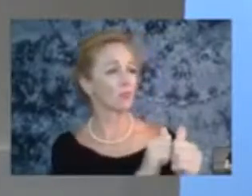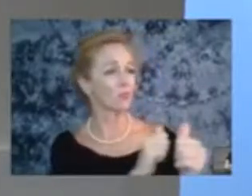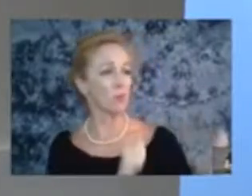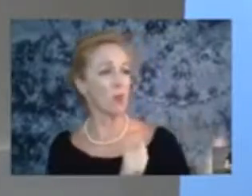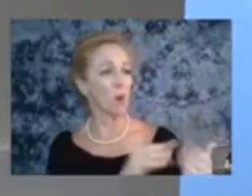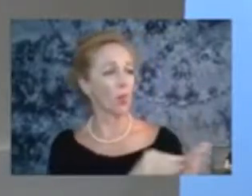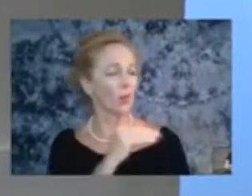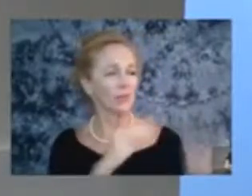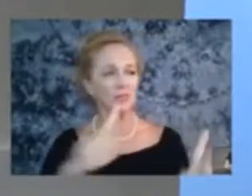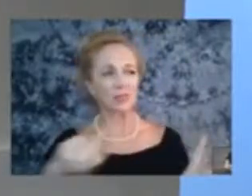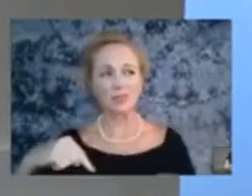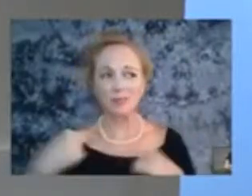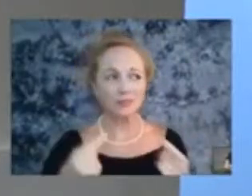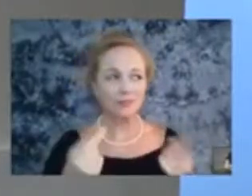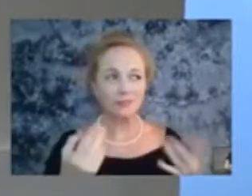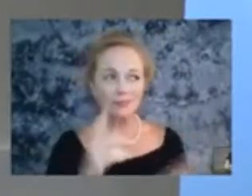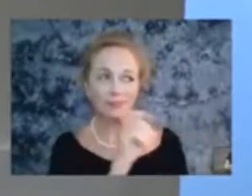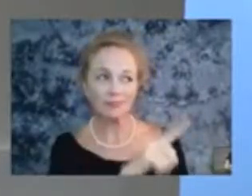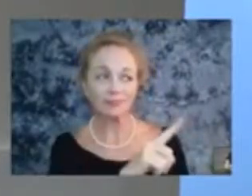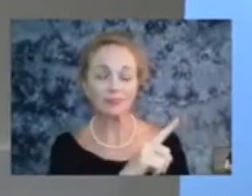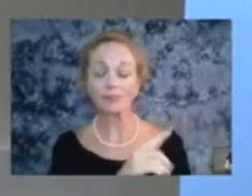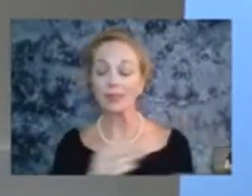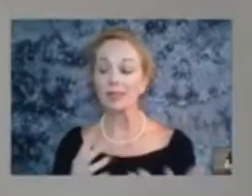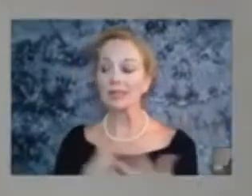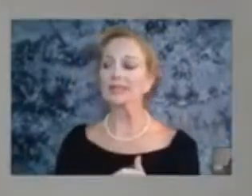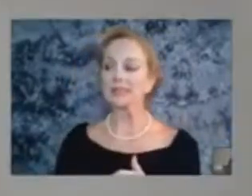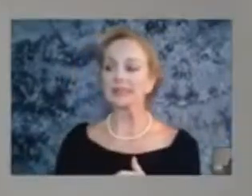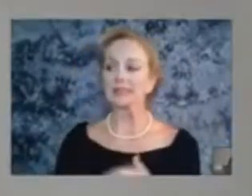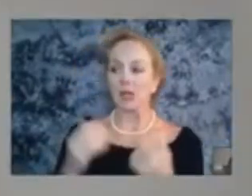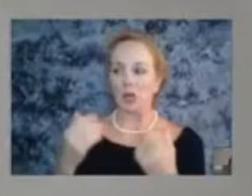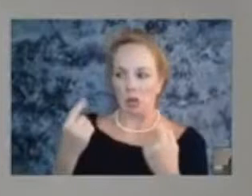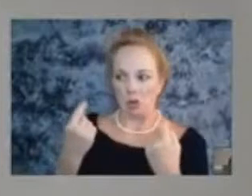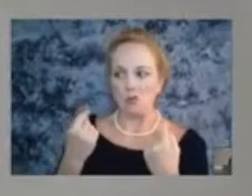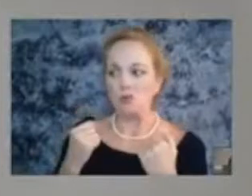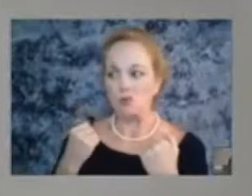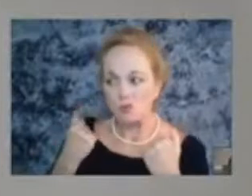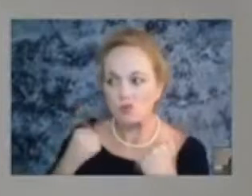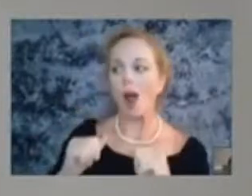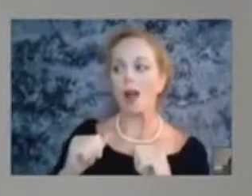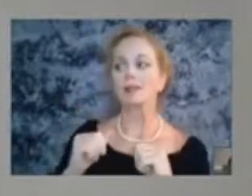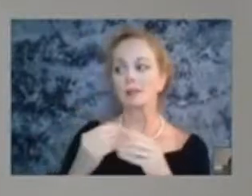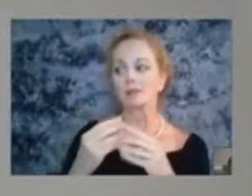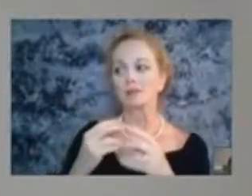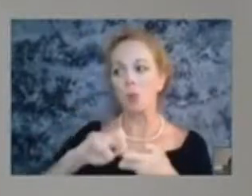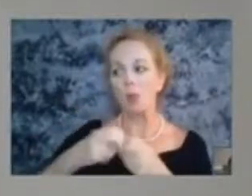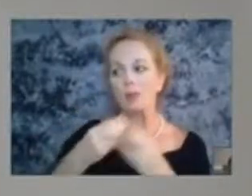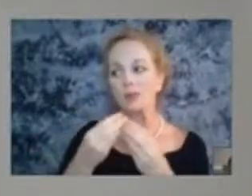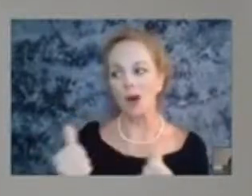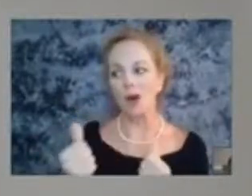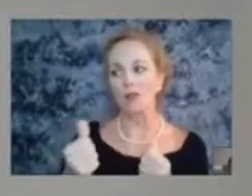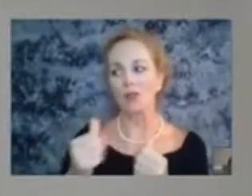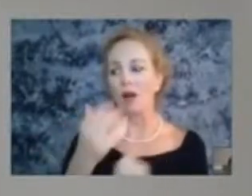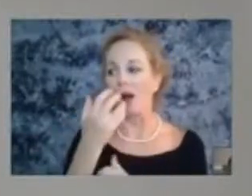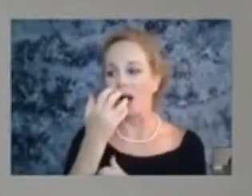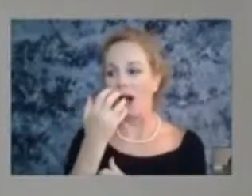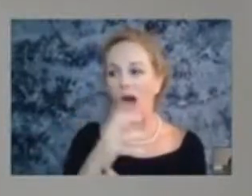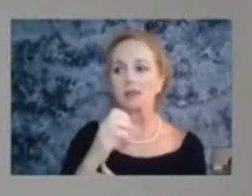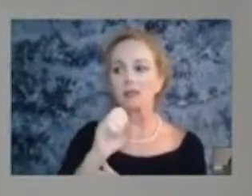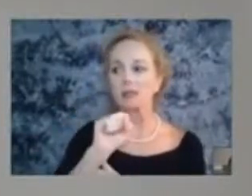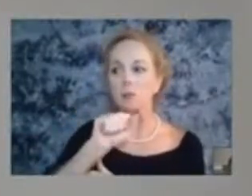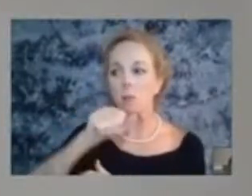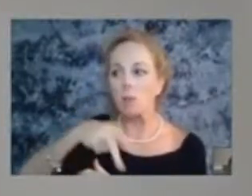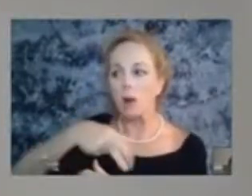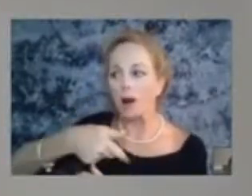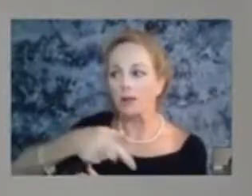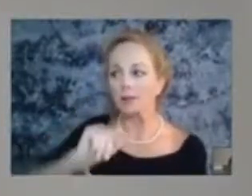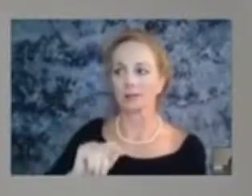hope is that we can continue to try to problem solve that through hotspots. I mean, the use of technology and the reliance on technology is not going to go away in Plan